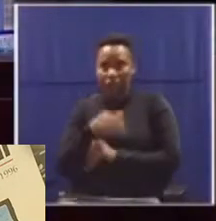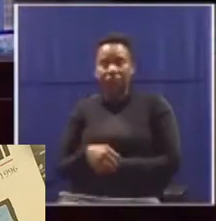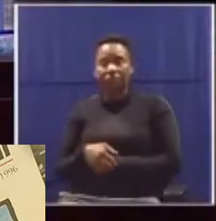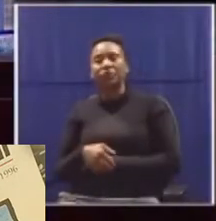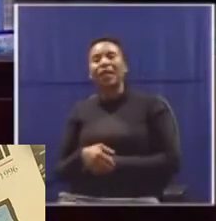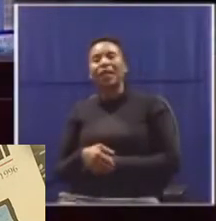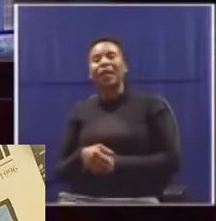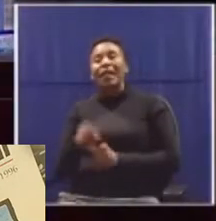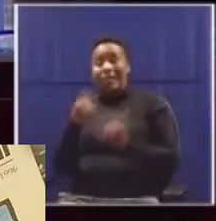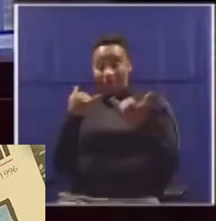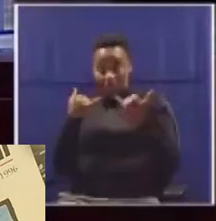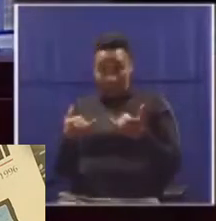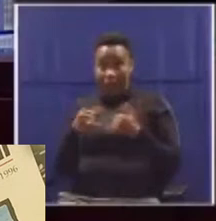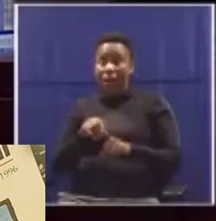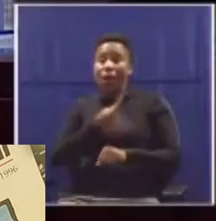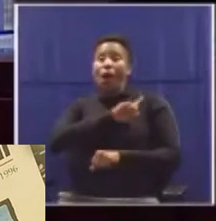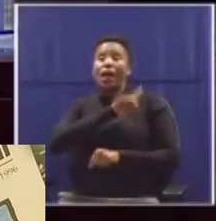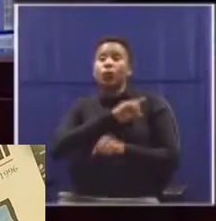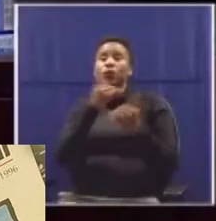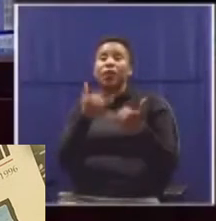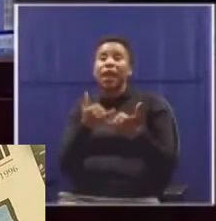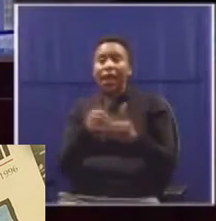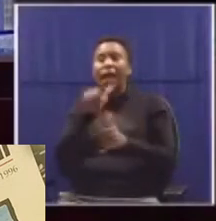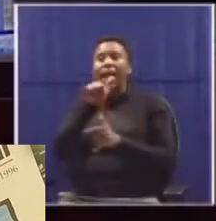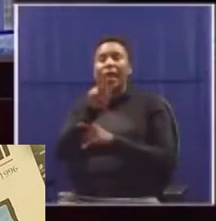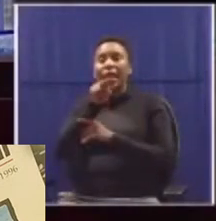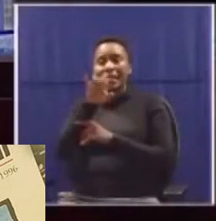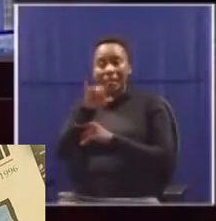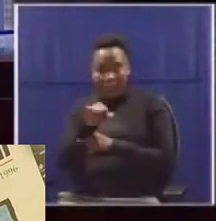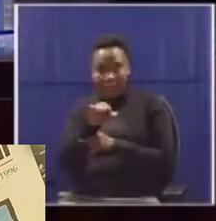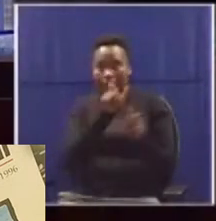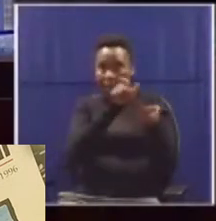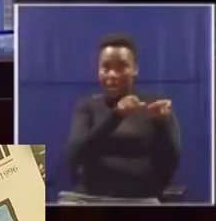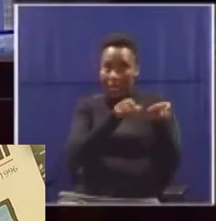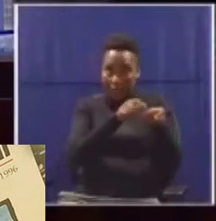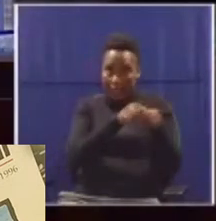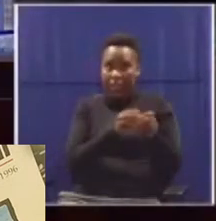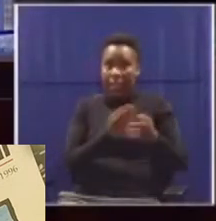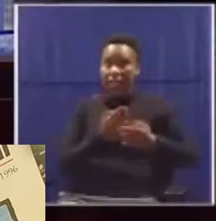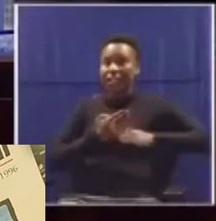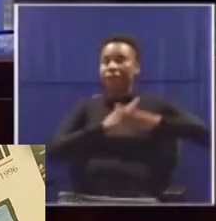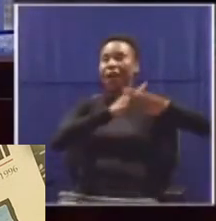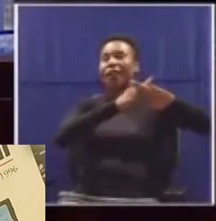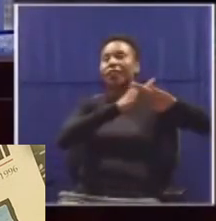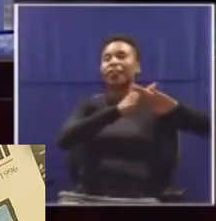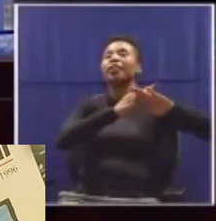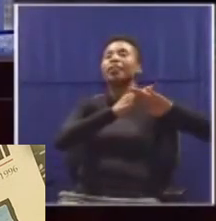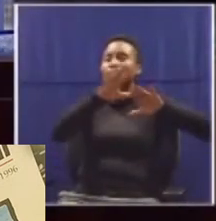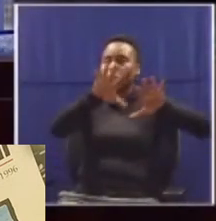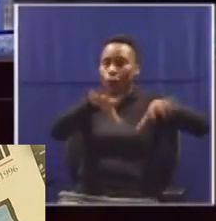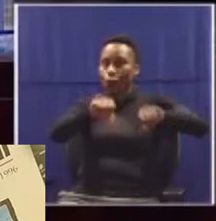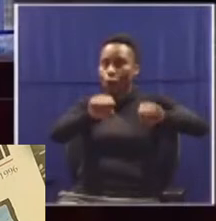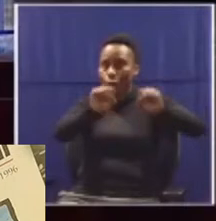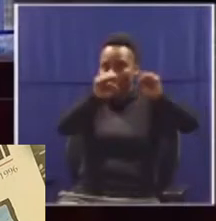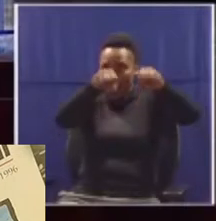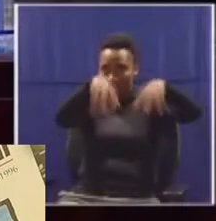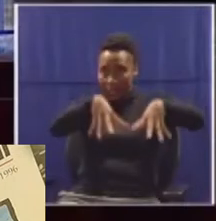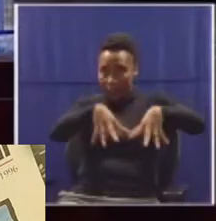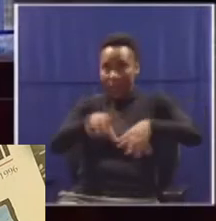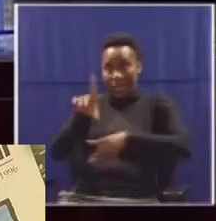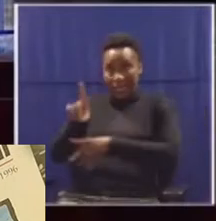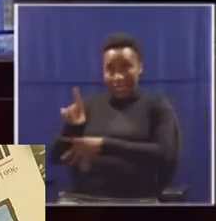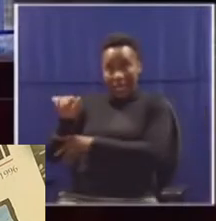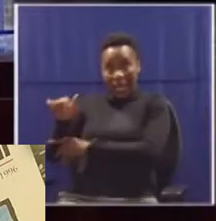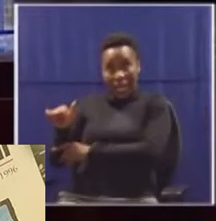this reason that today the ANC style Awards Prime Defenders of Cornelius the D.A as